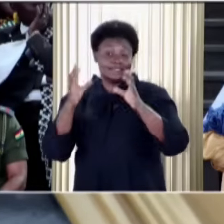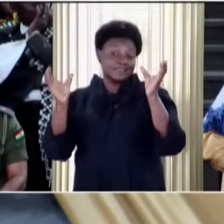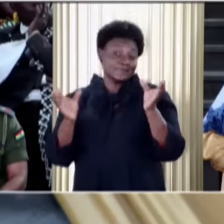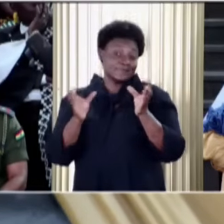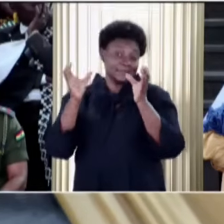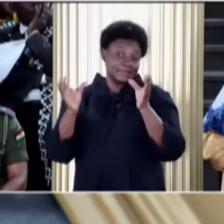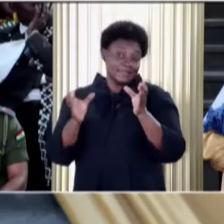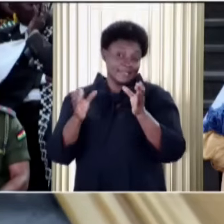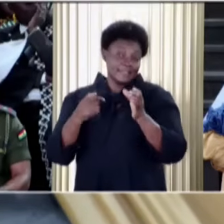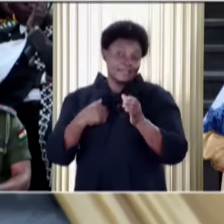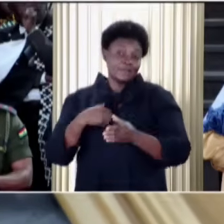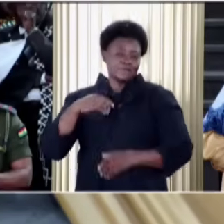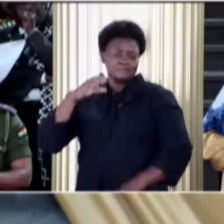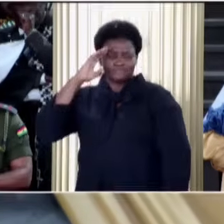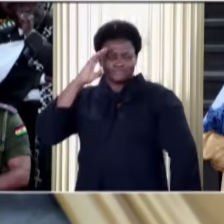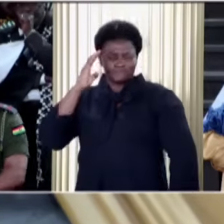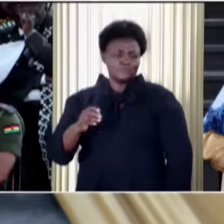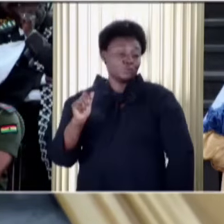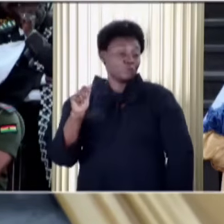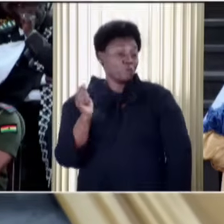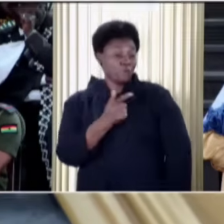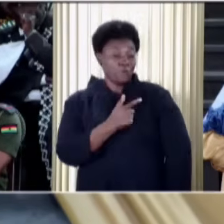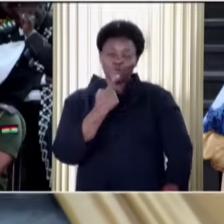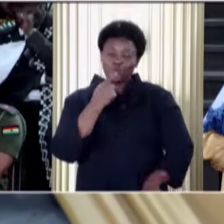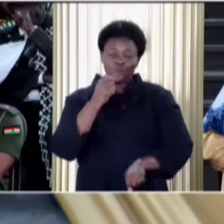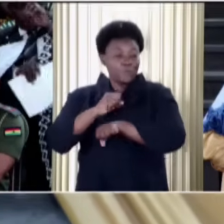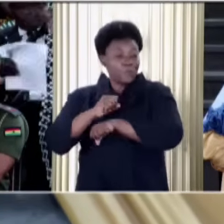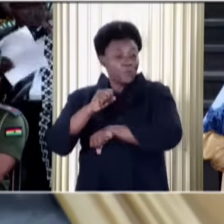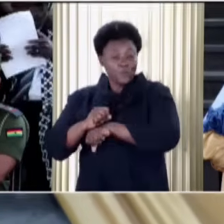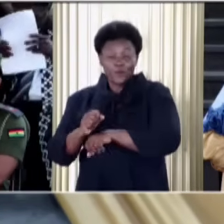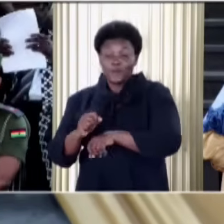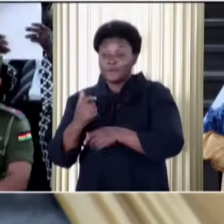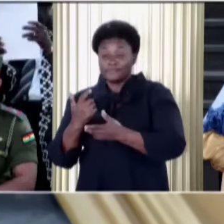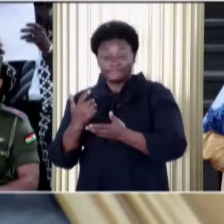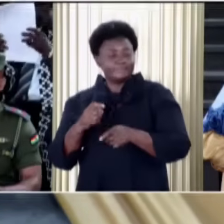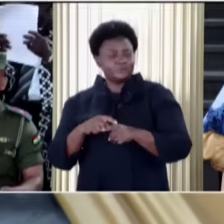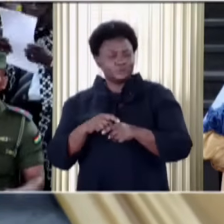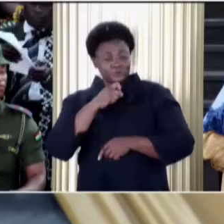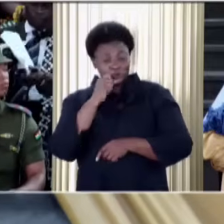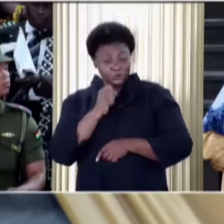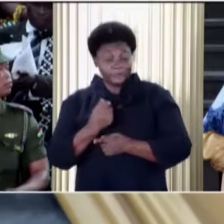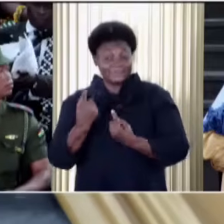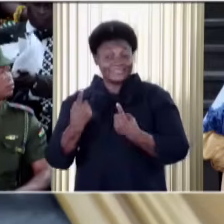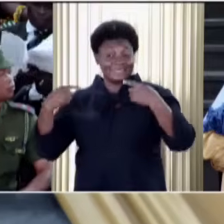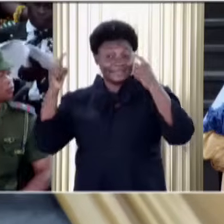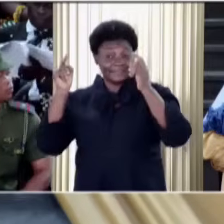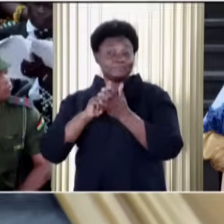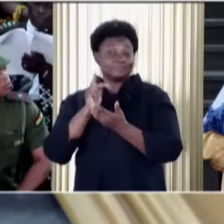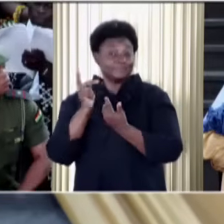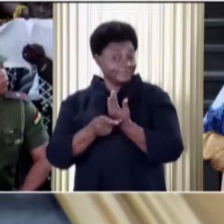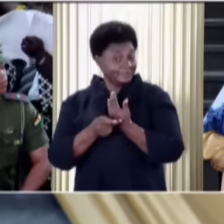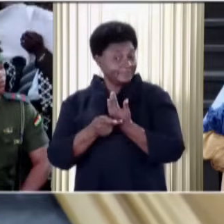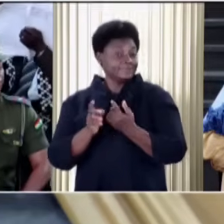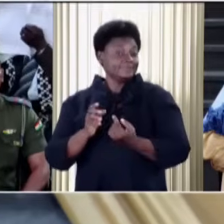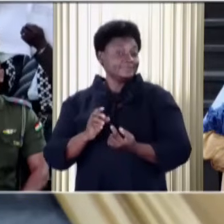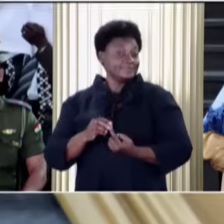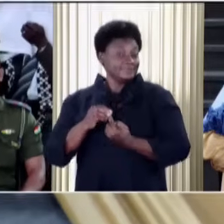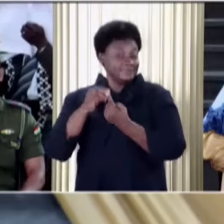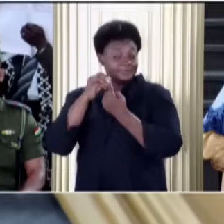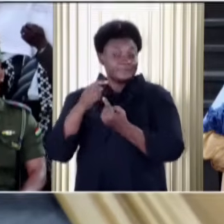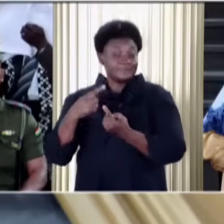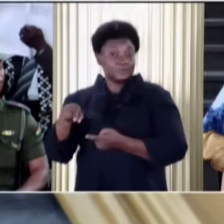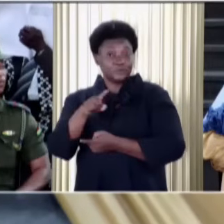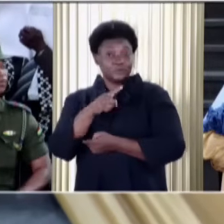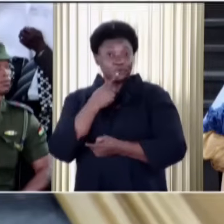to salute all those who have worked hard to ensure a successful event, particularly those who